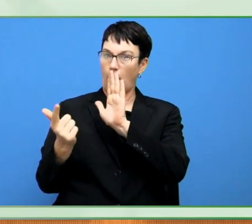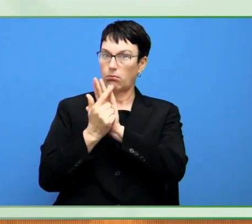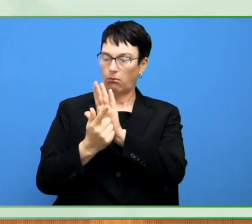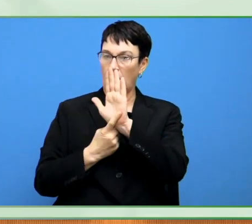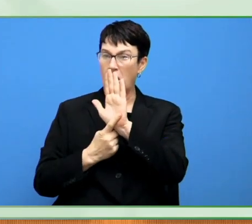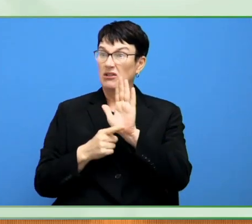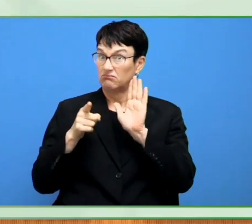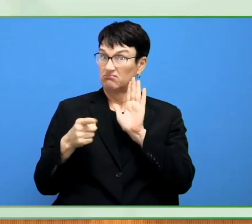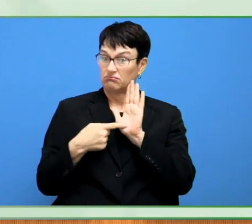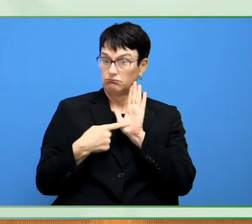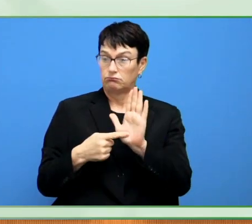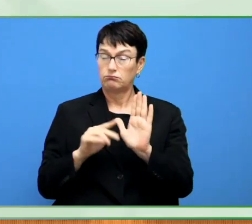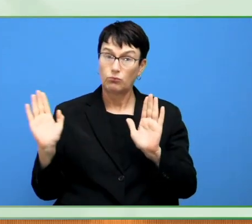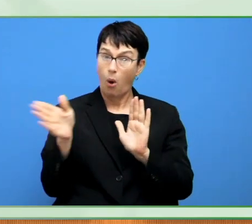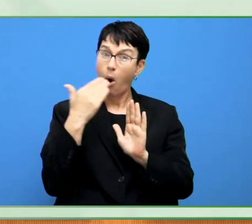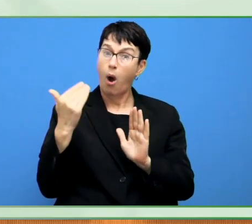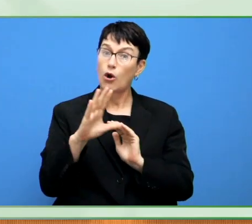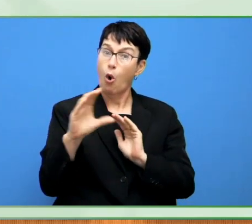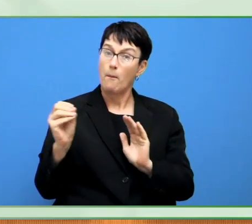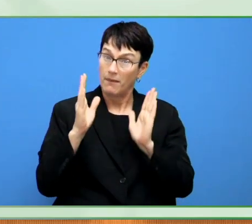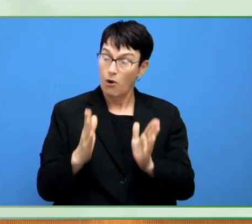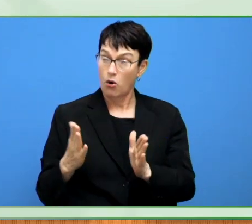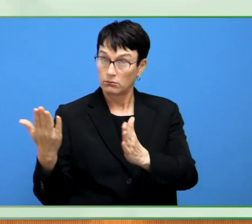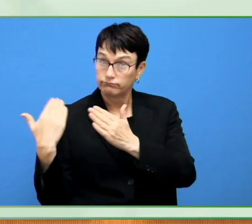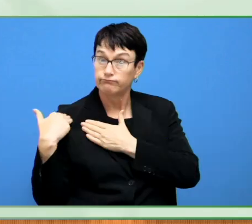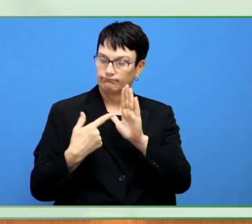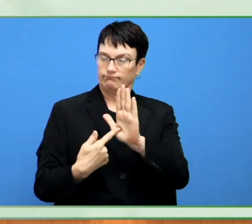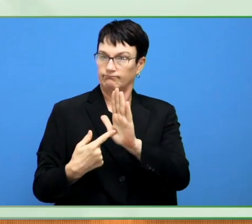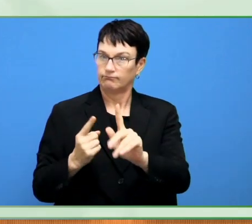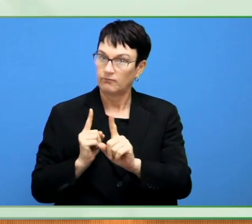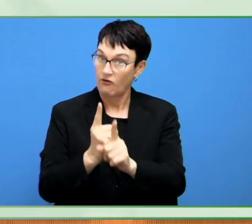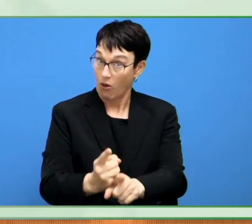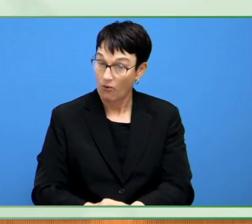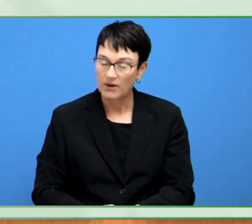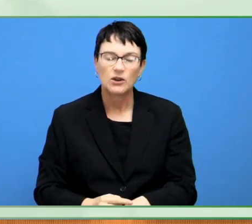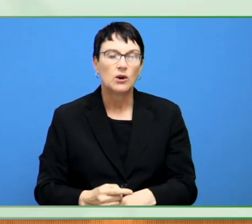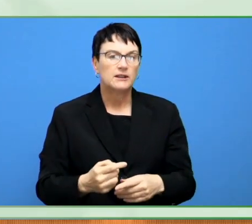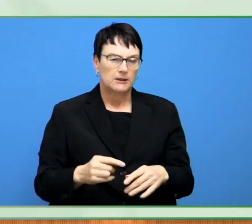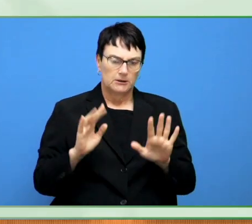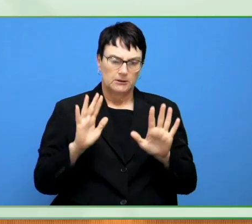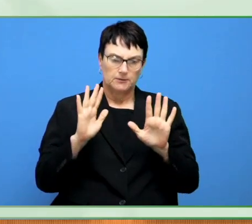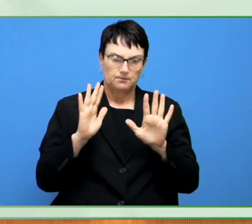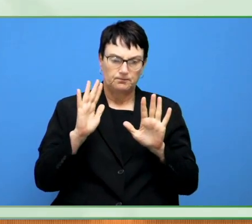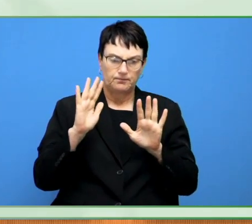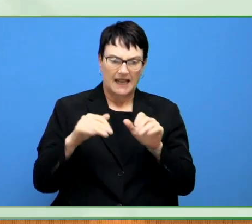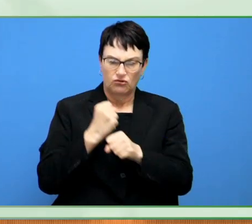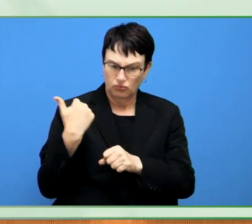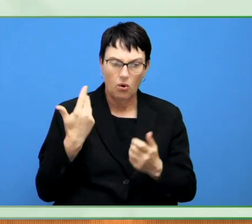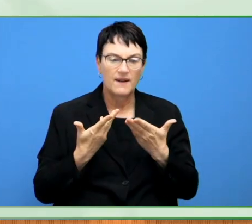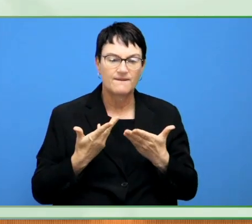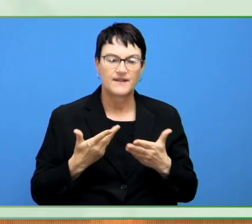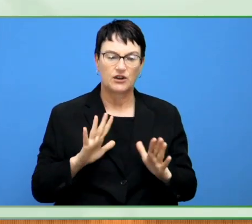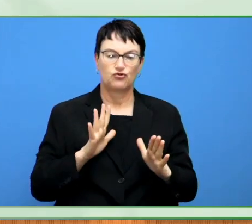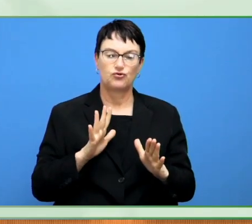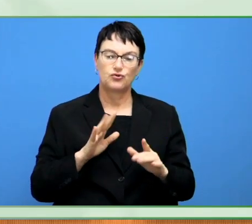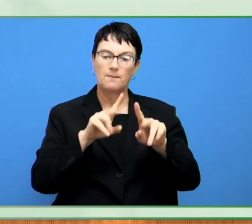And 10 years ago, we partnered with the International Association of Accessibility Professionals. So what they are doing is certifying the